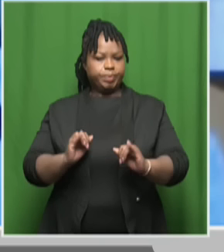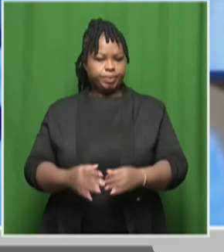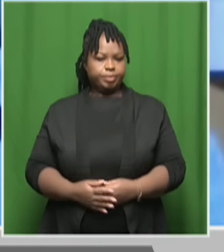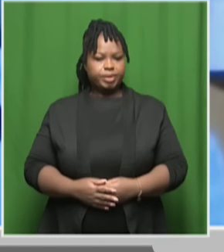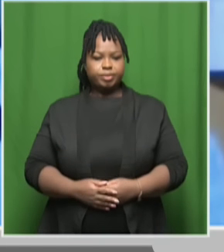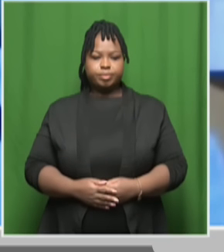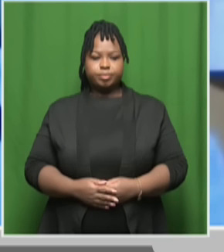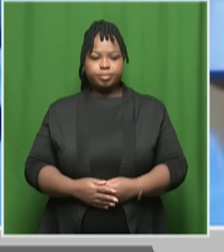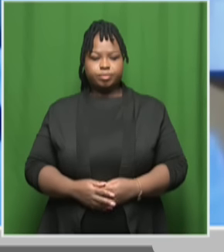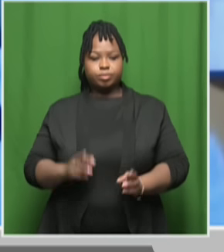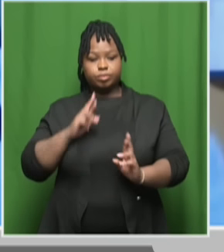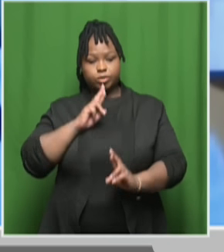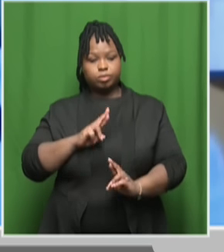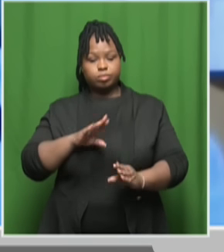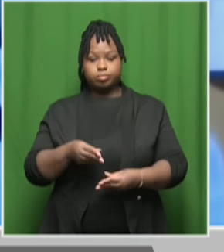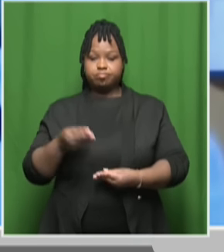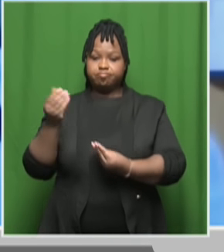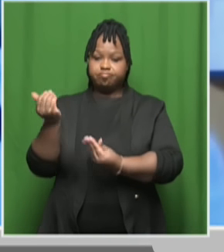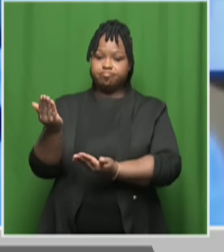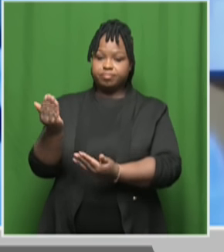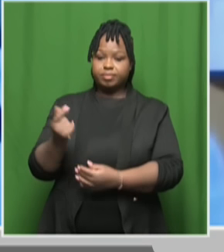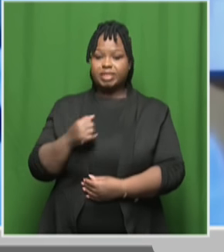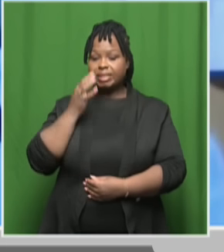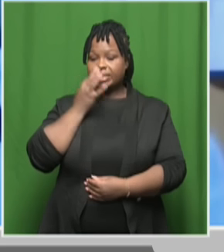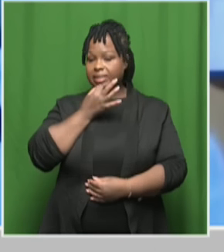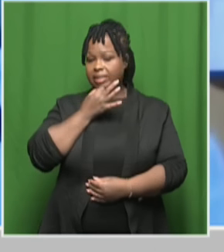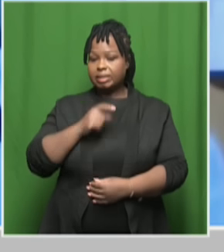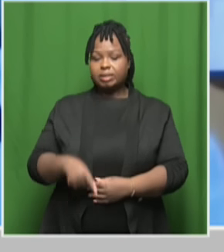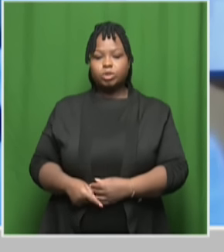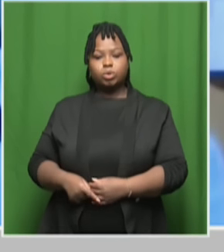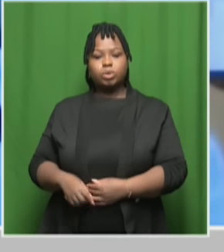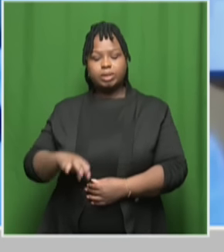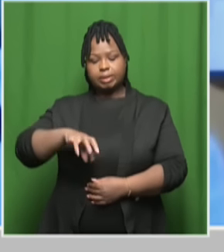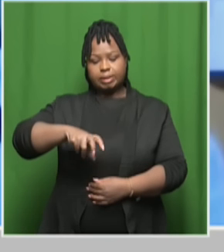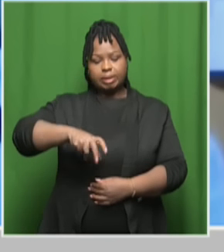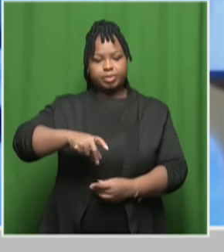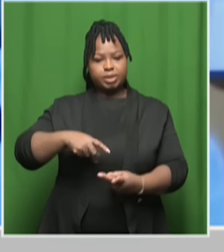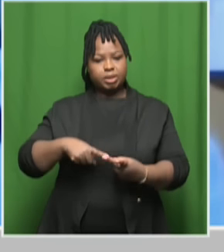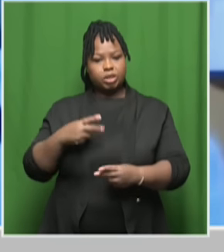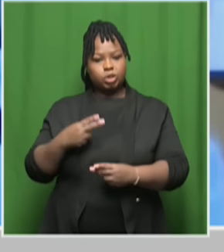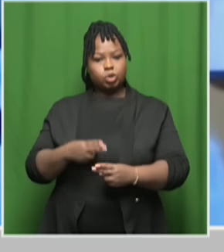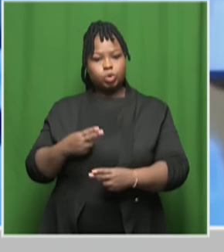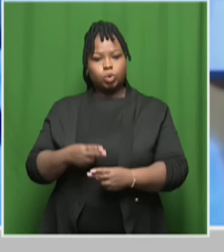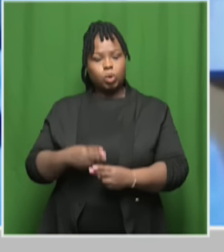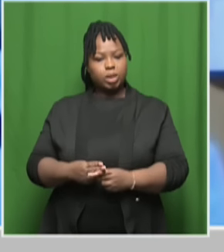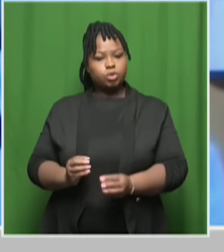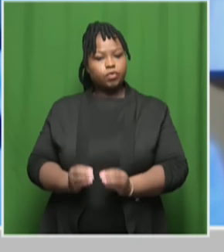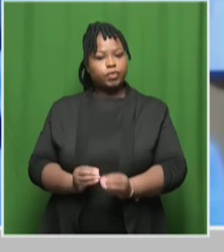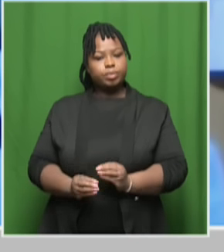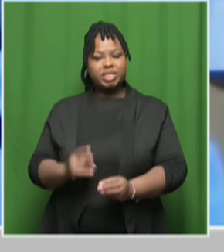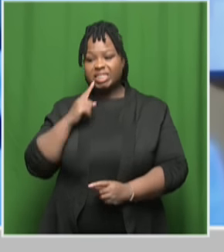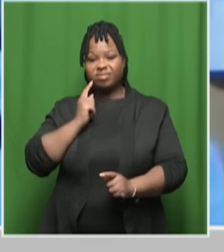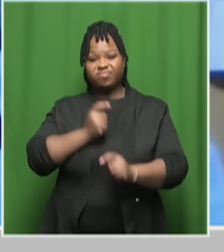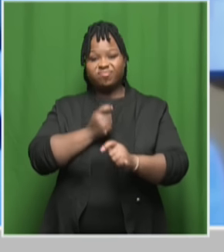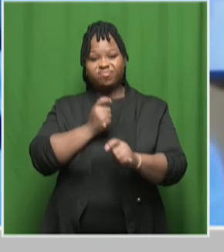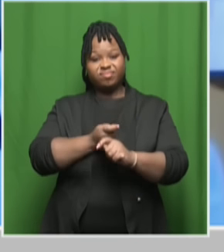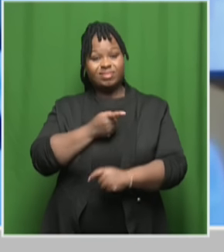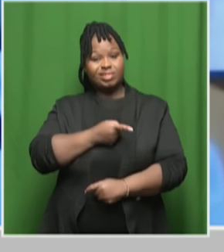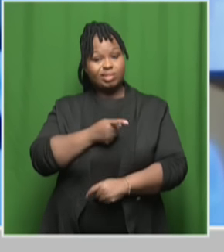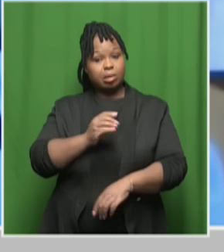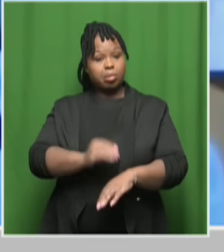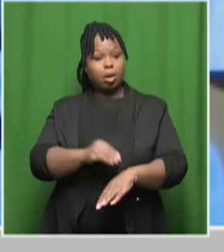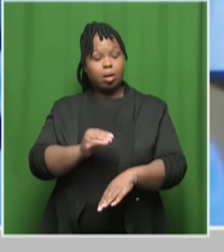was a report that was submitted that spoke about the maintenance of taps and toilets in Knysna's informal settlements that